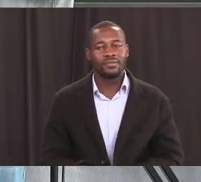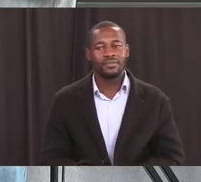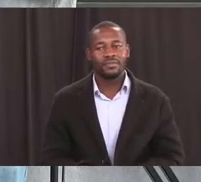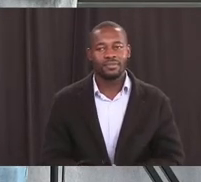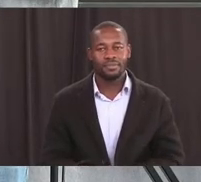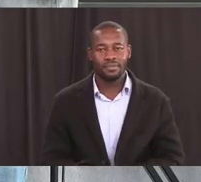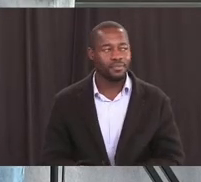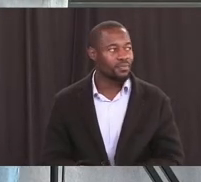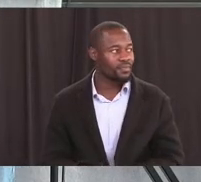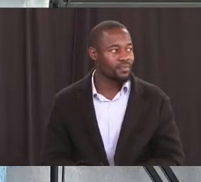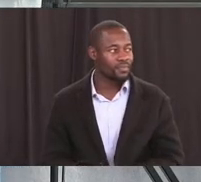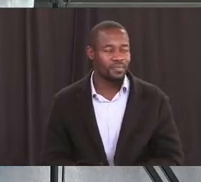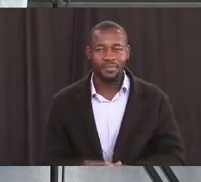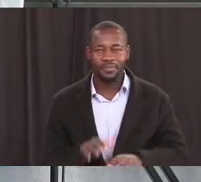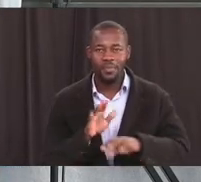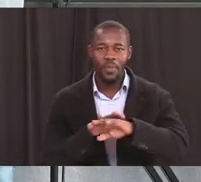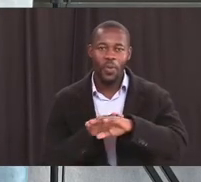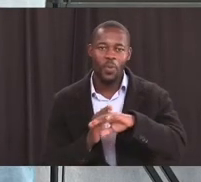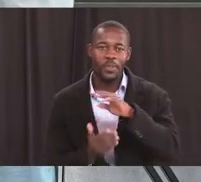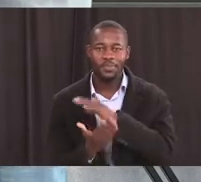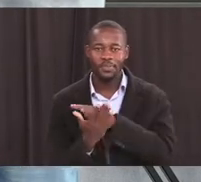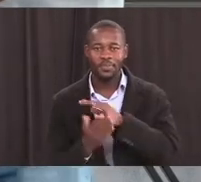Good morning, One Tribe.